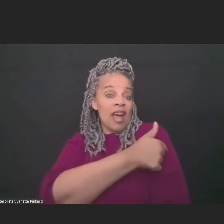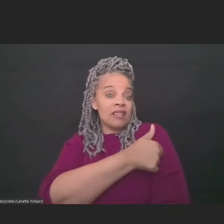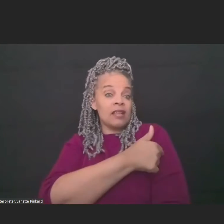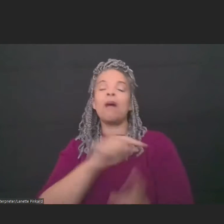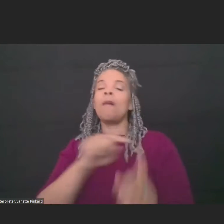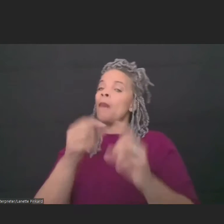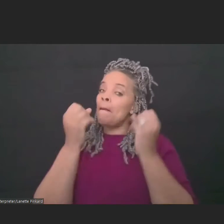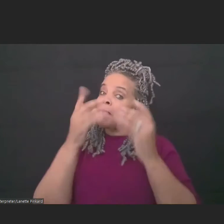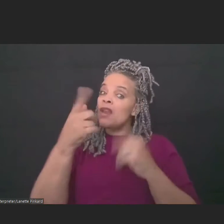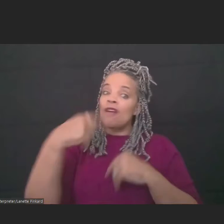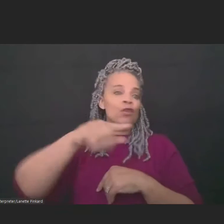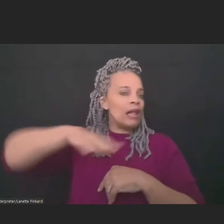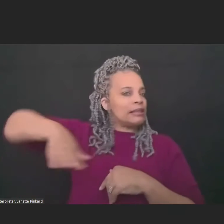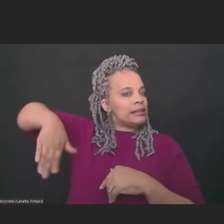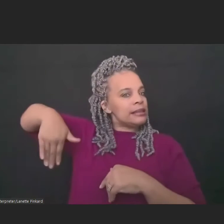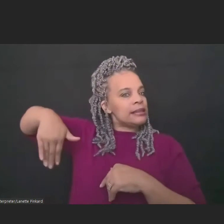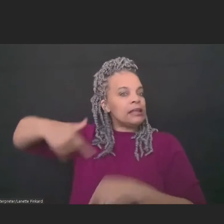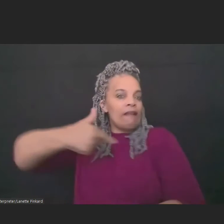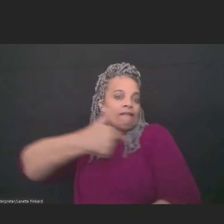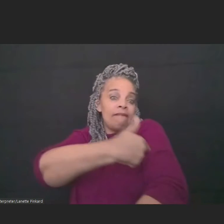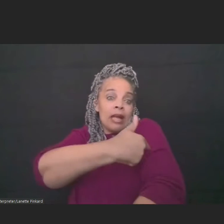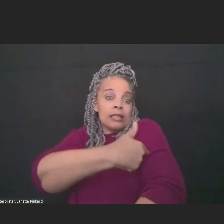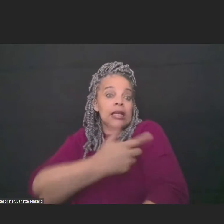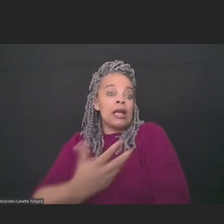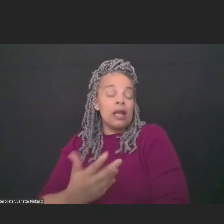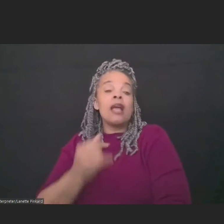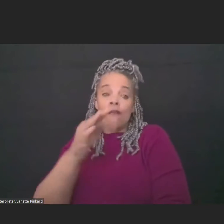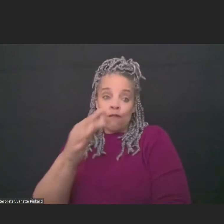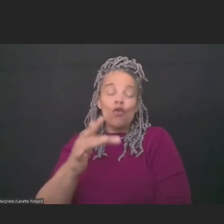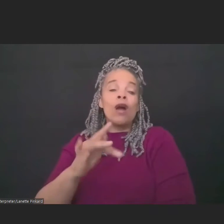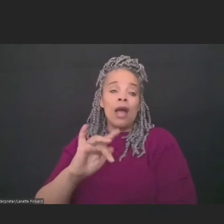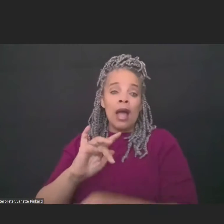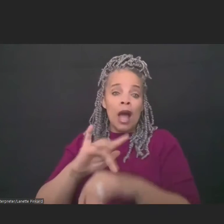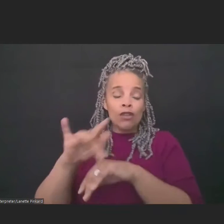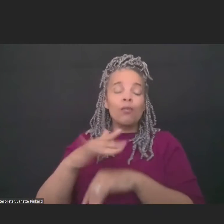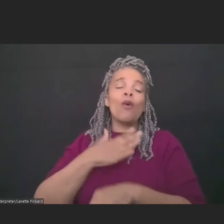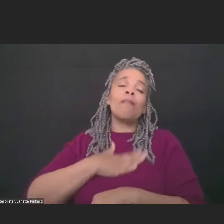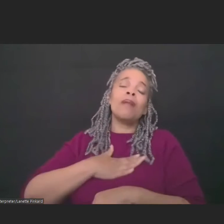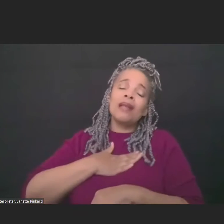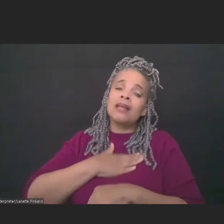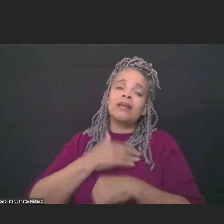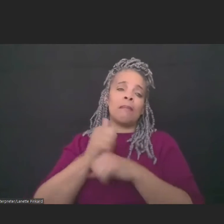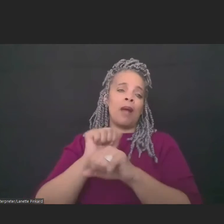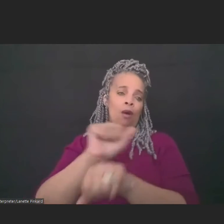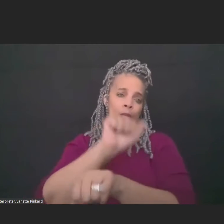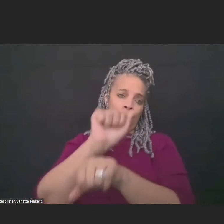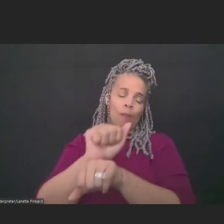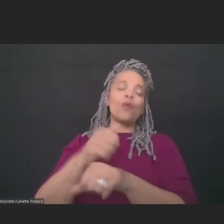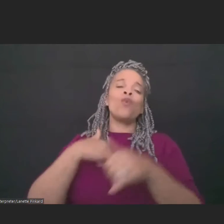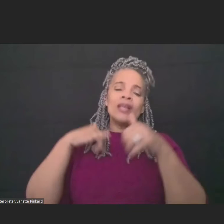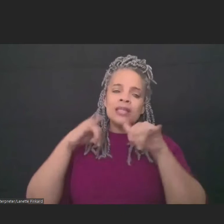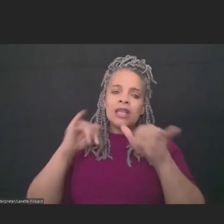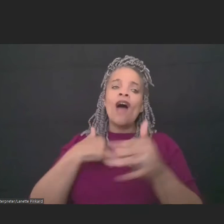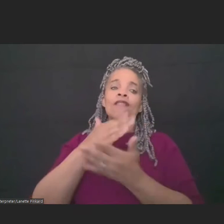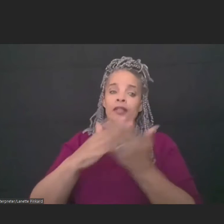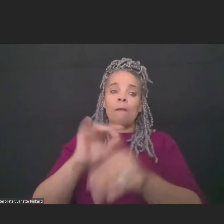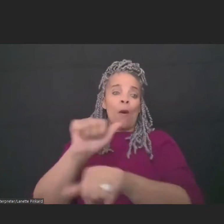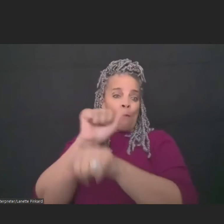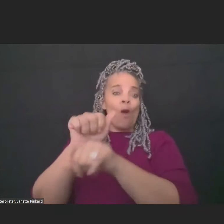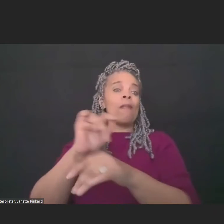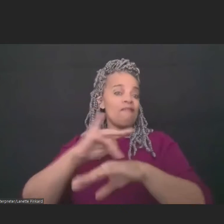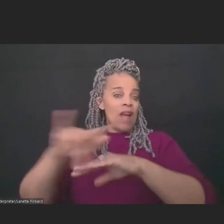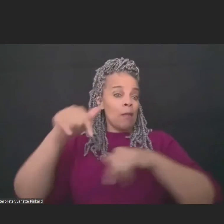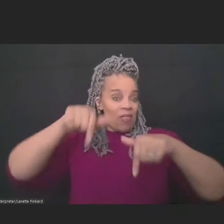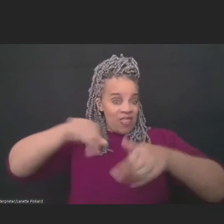have not received your vaccine yet. If you are eligible, please make an appointment. We still have some appointments available this week